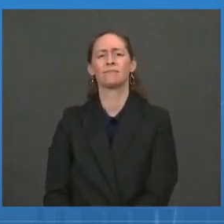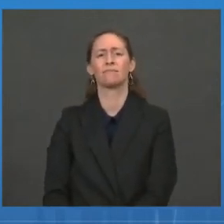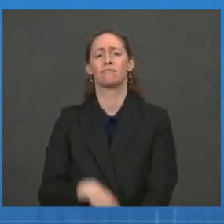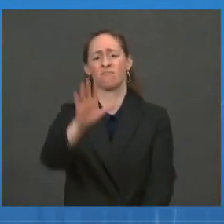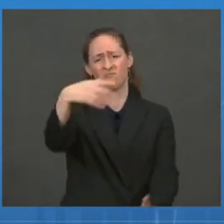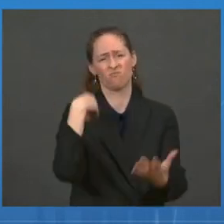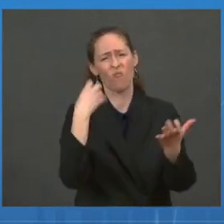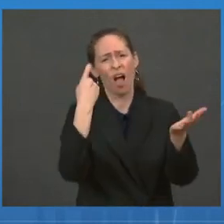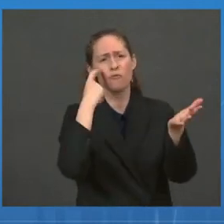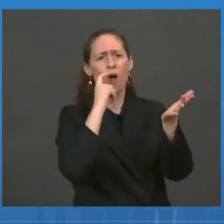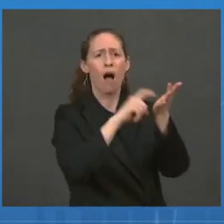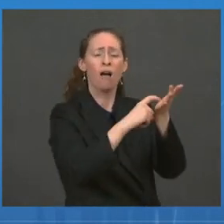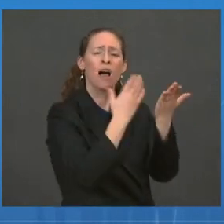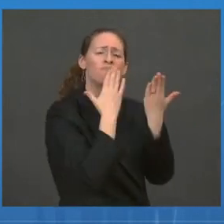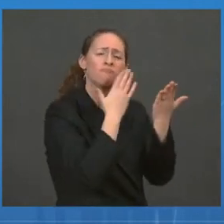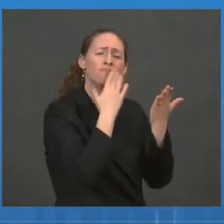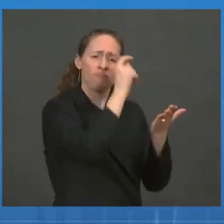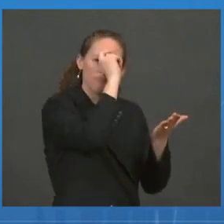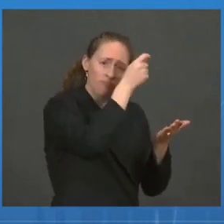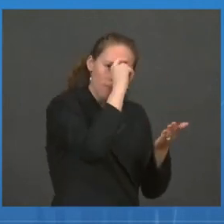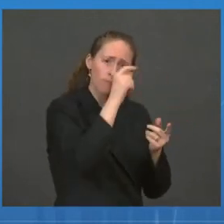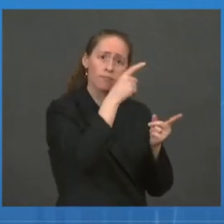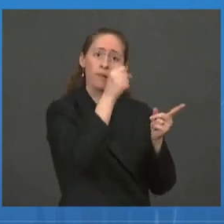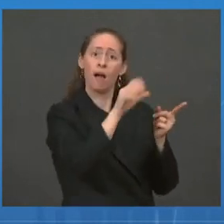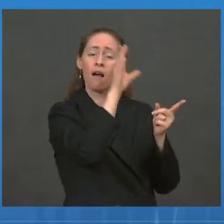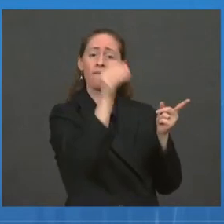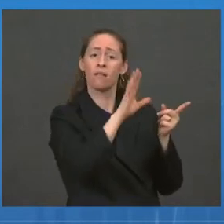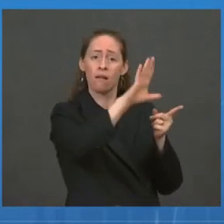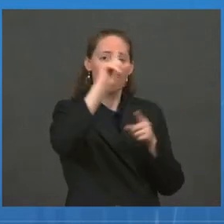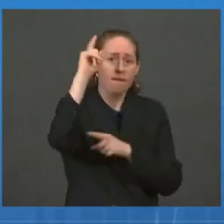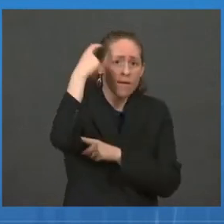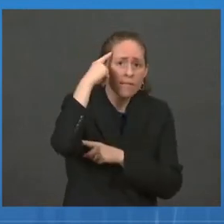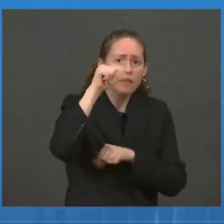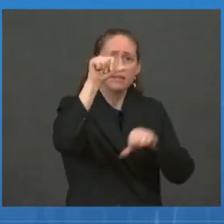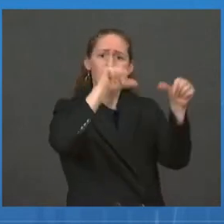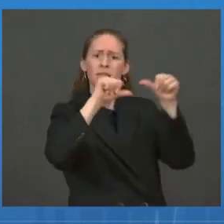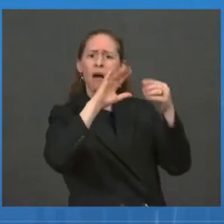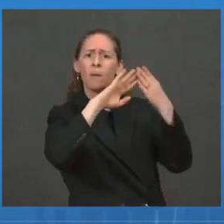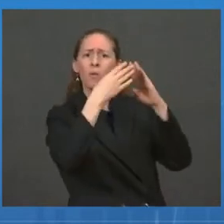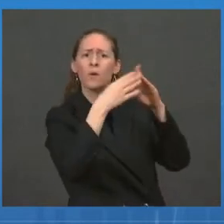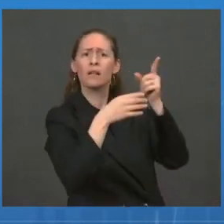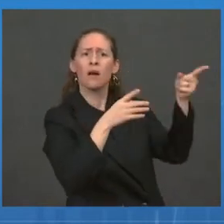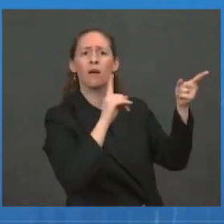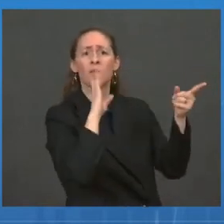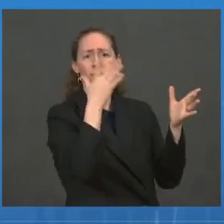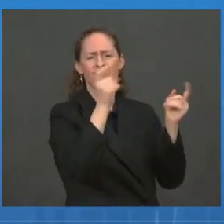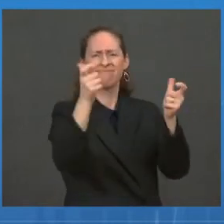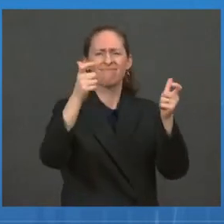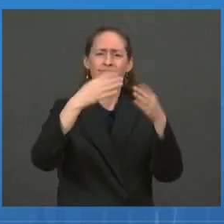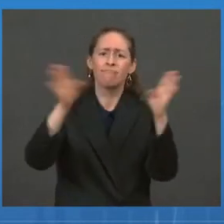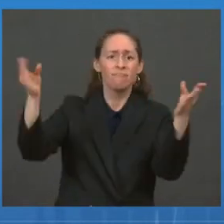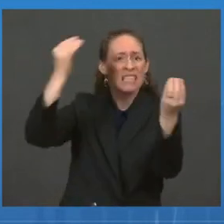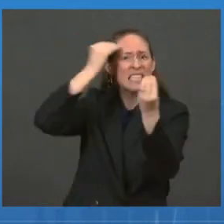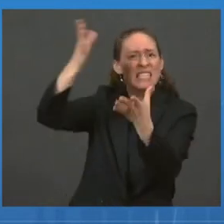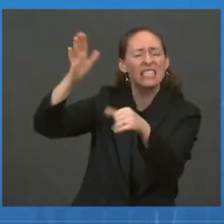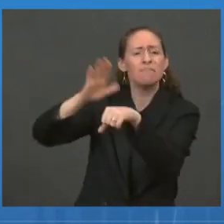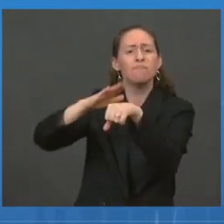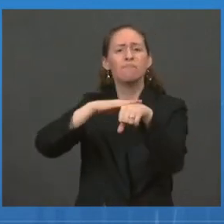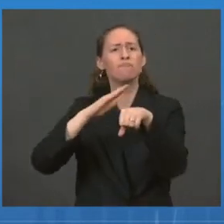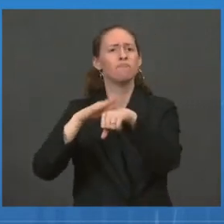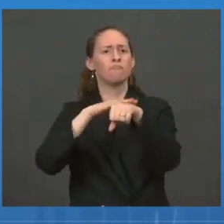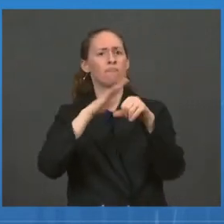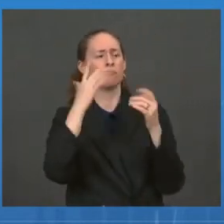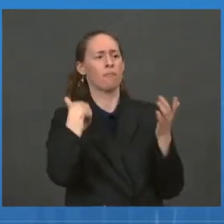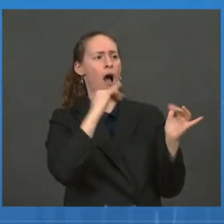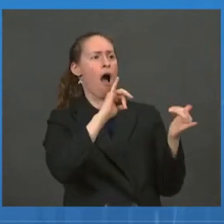scientists who have been open in their communication and willing to share their data with cbc and the entire world their